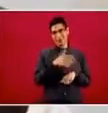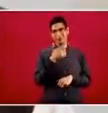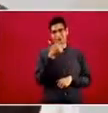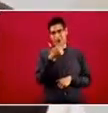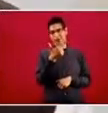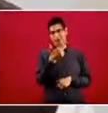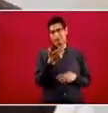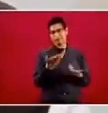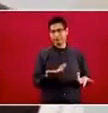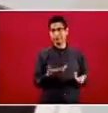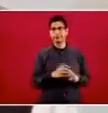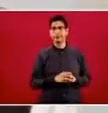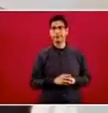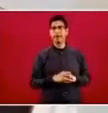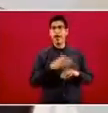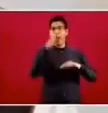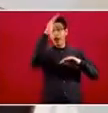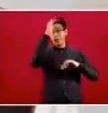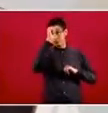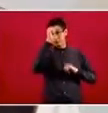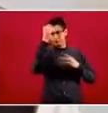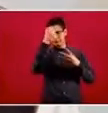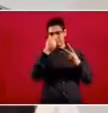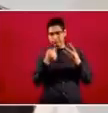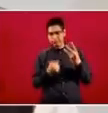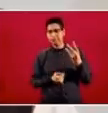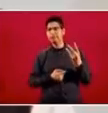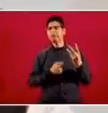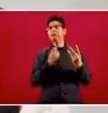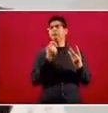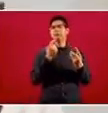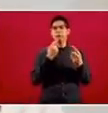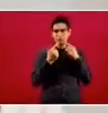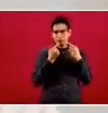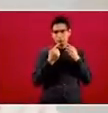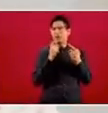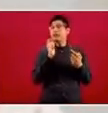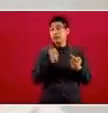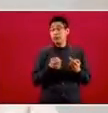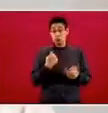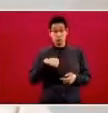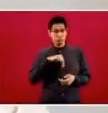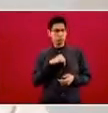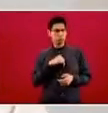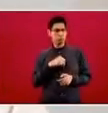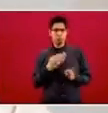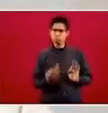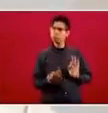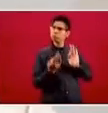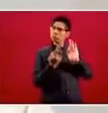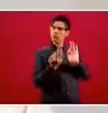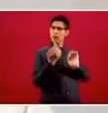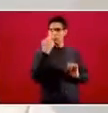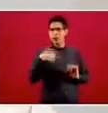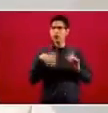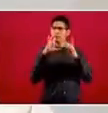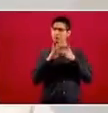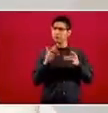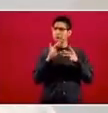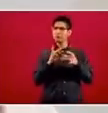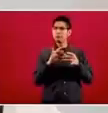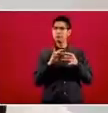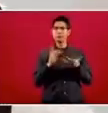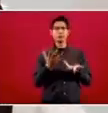strategies to control this outbreak within the hospital of Monclova. I would